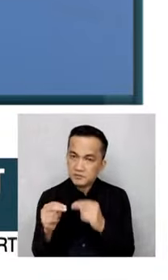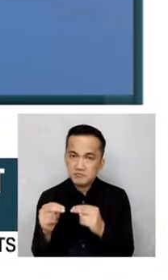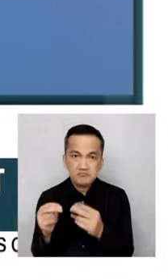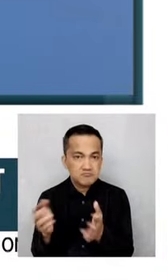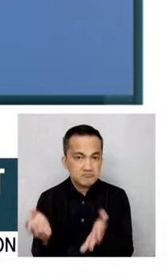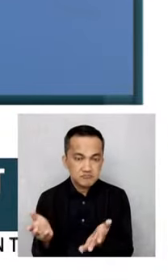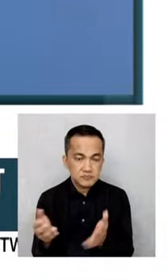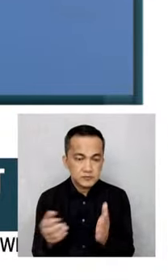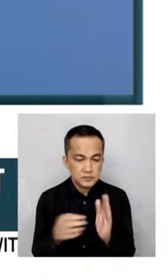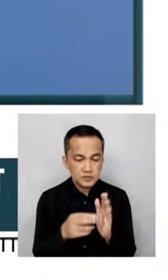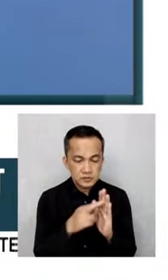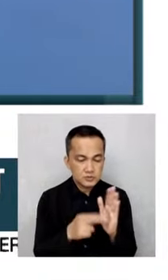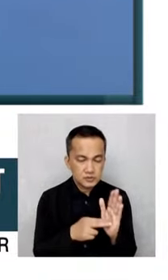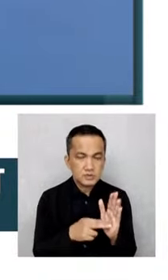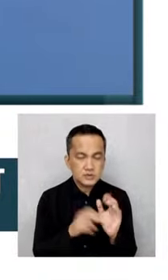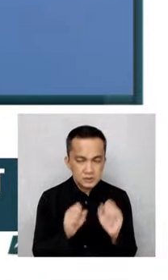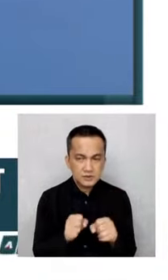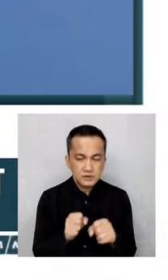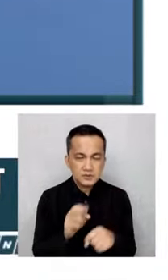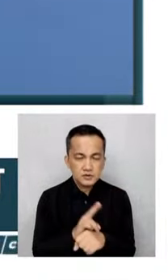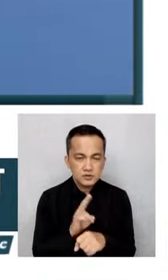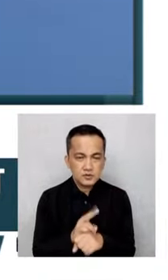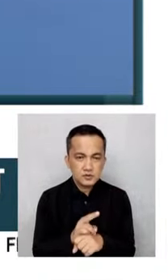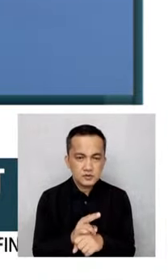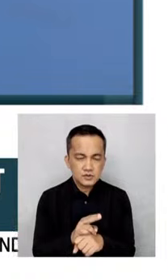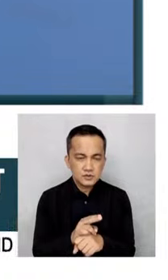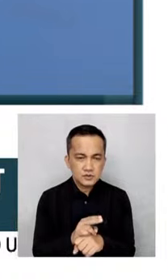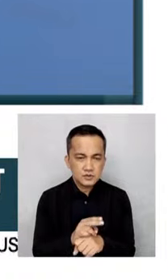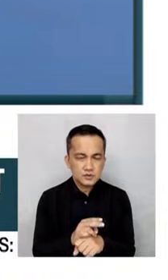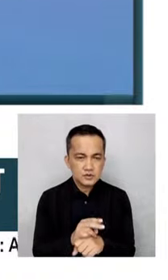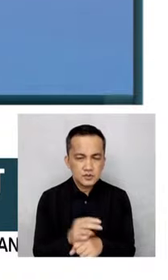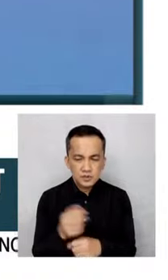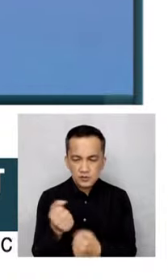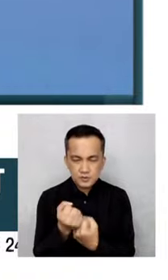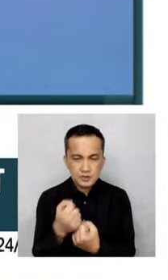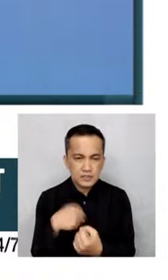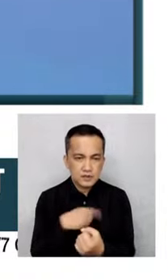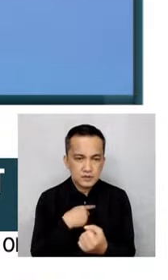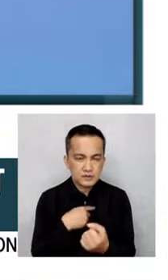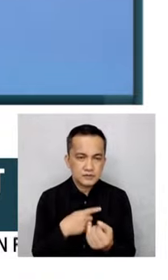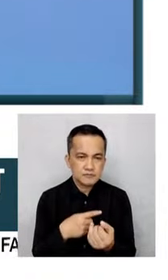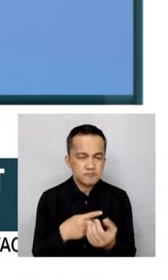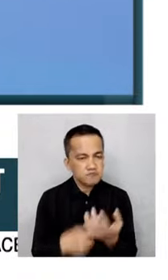this ruling can be used as to buttress or support our argument